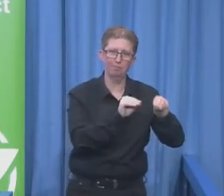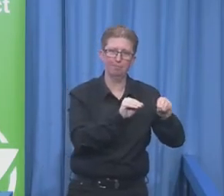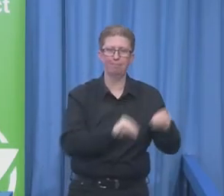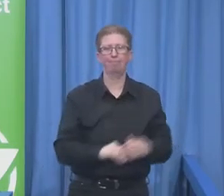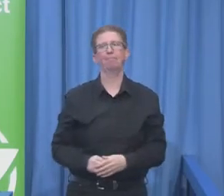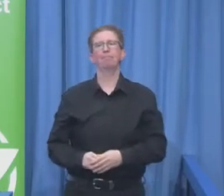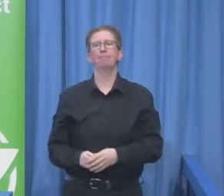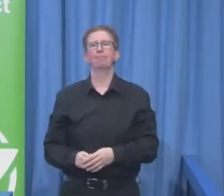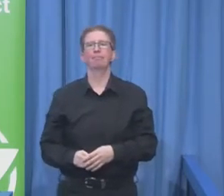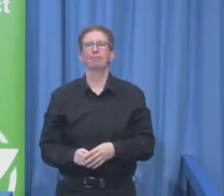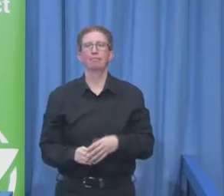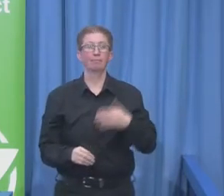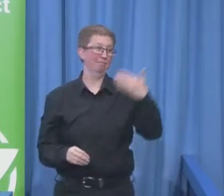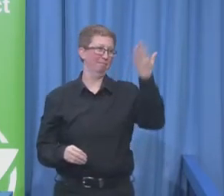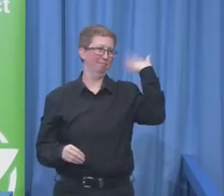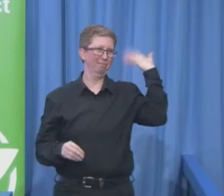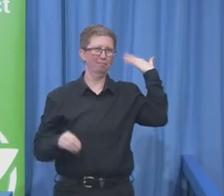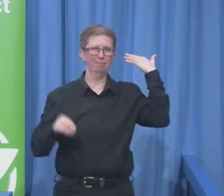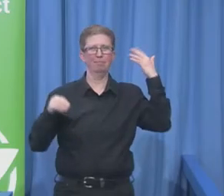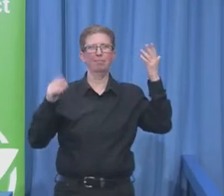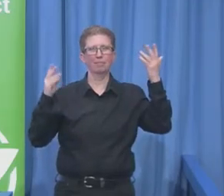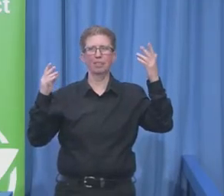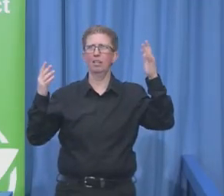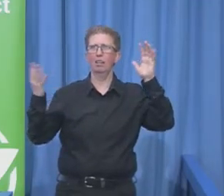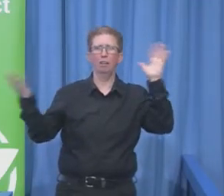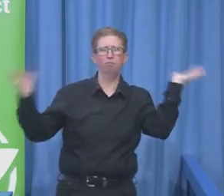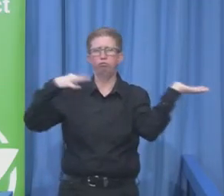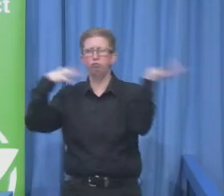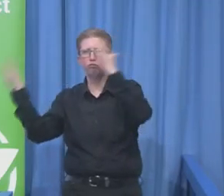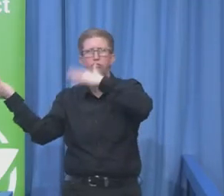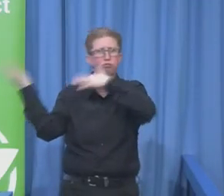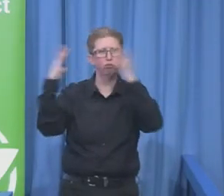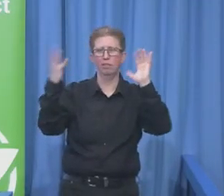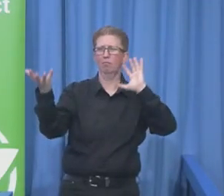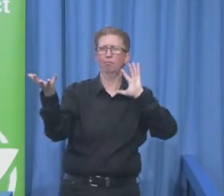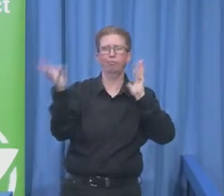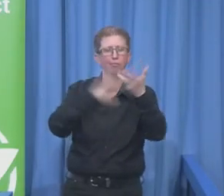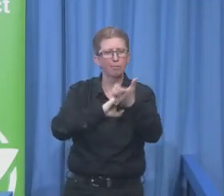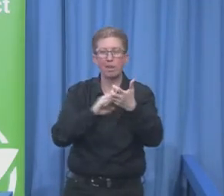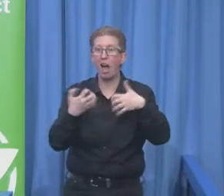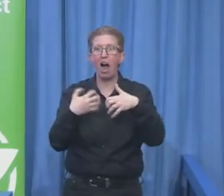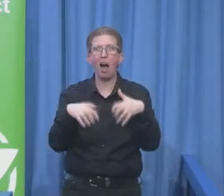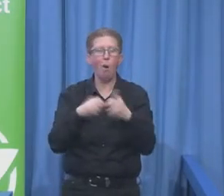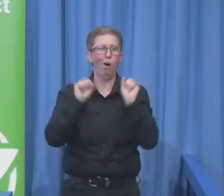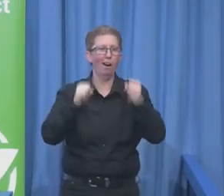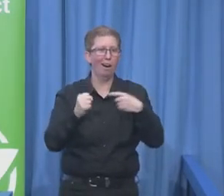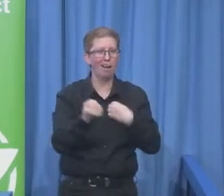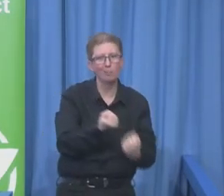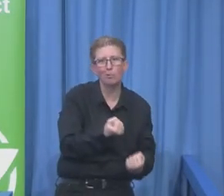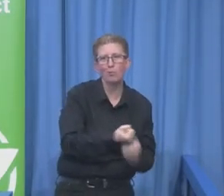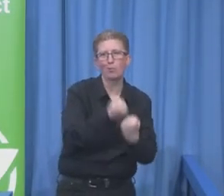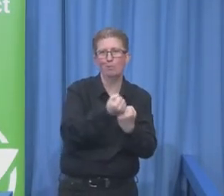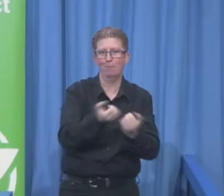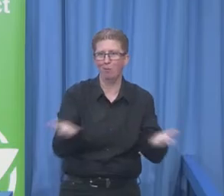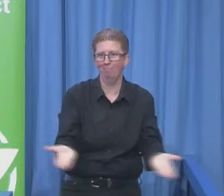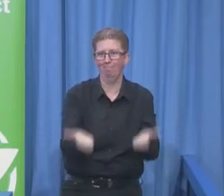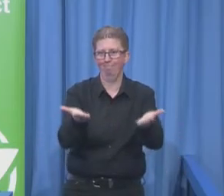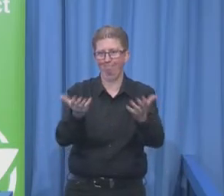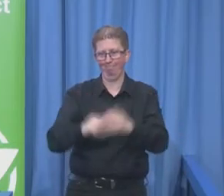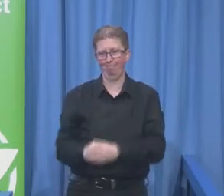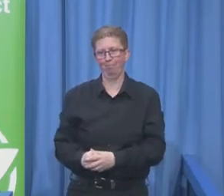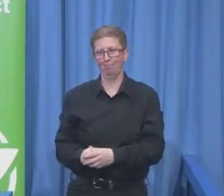now in helping people with disabilities because we leave that right now to specialized organizations, and we cooperate with